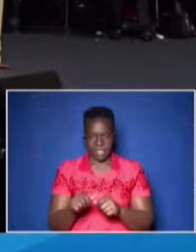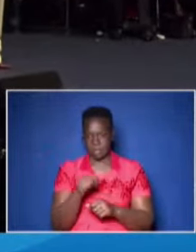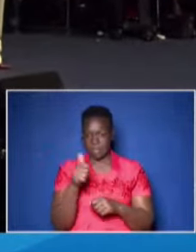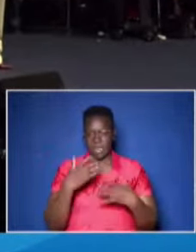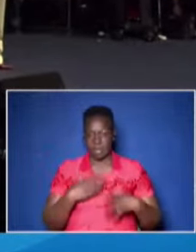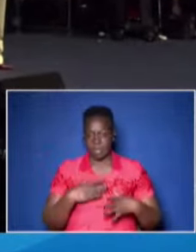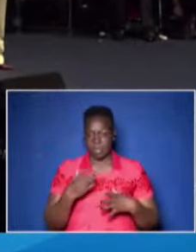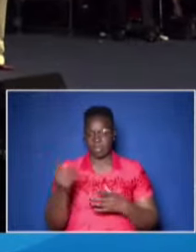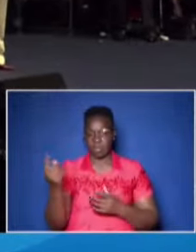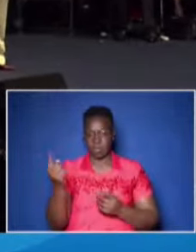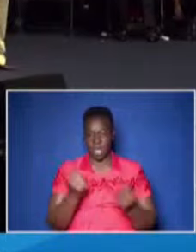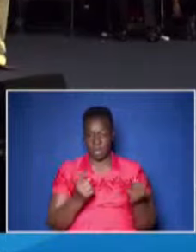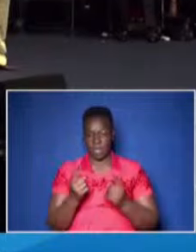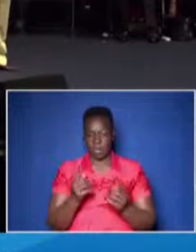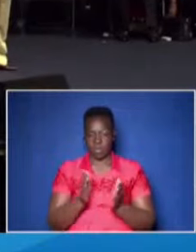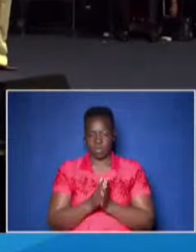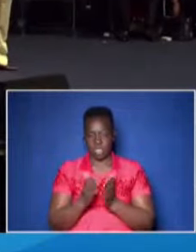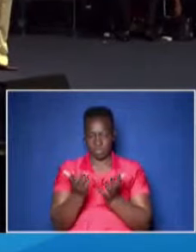with those big